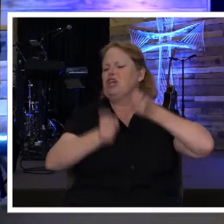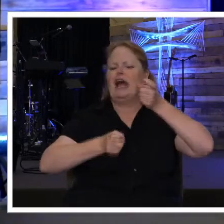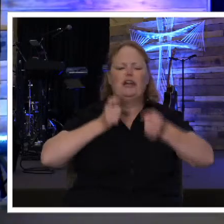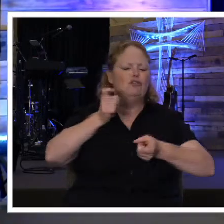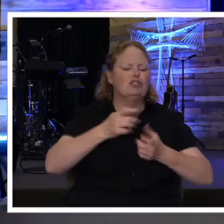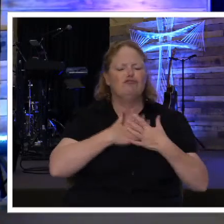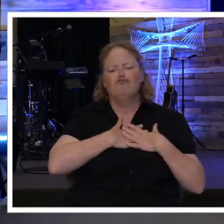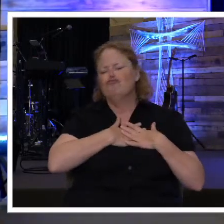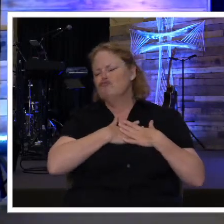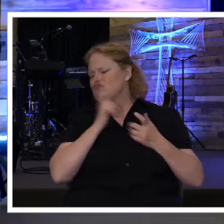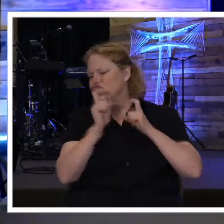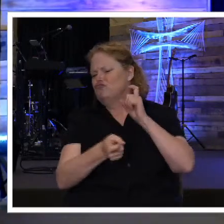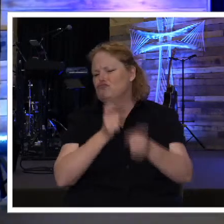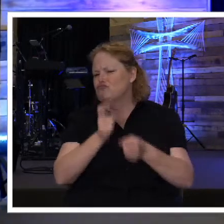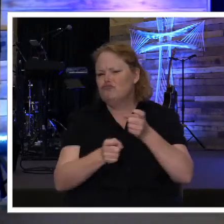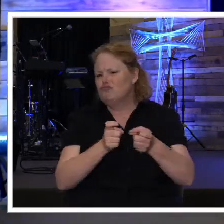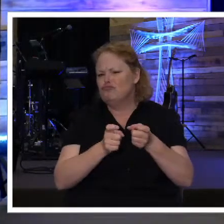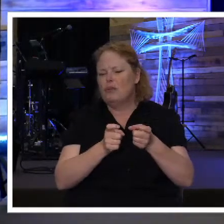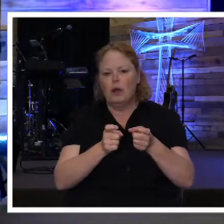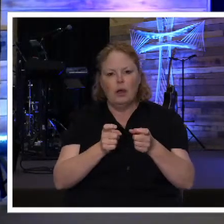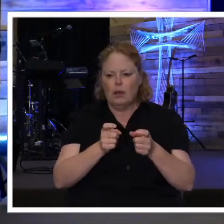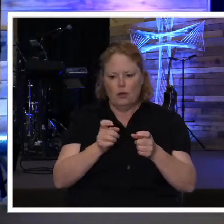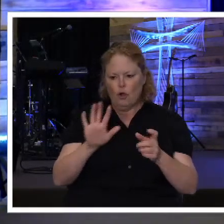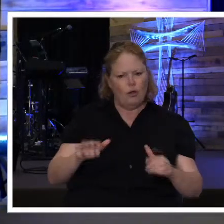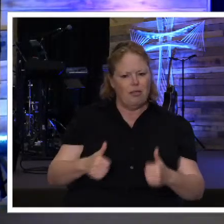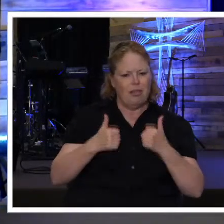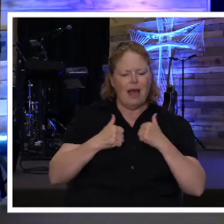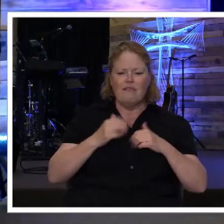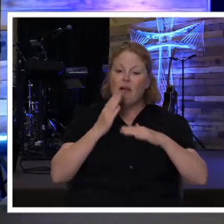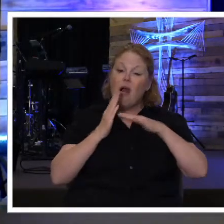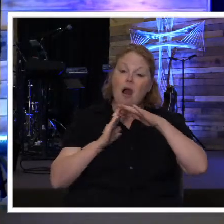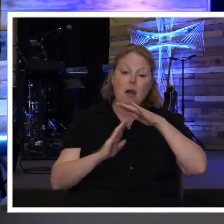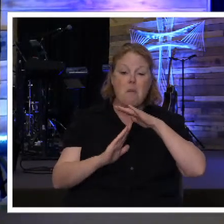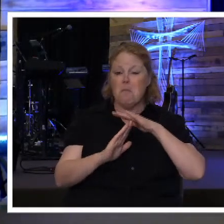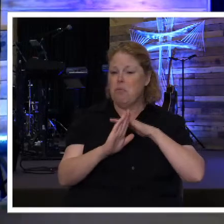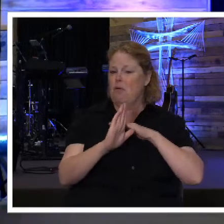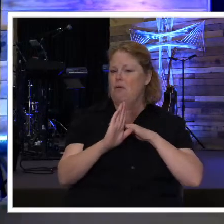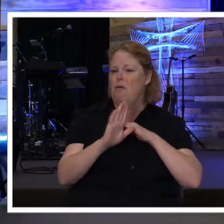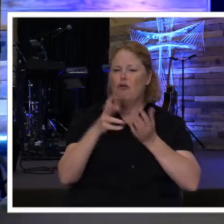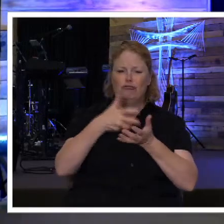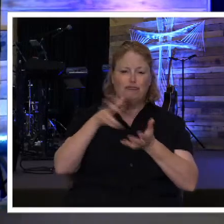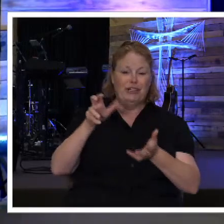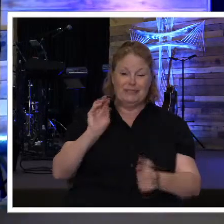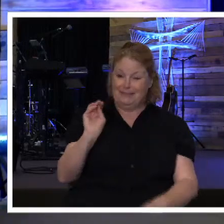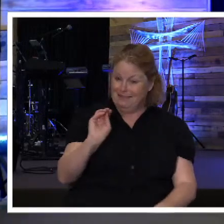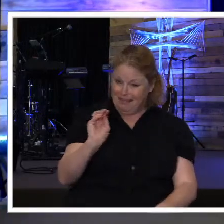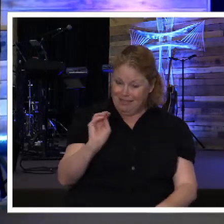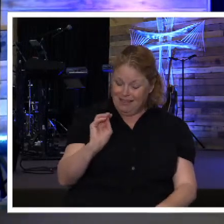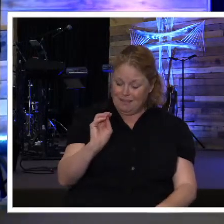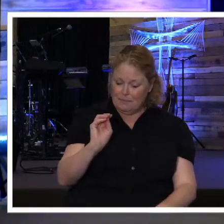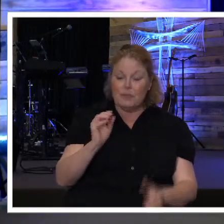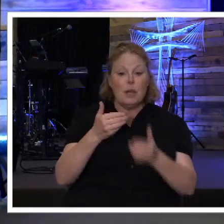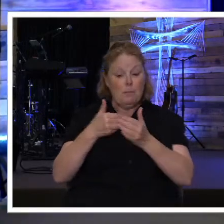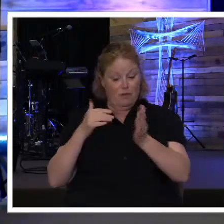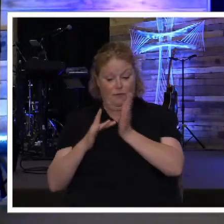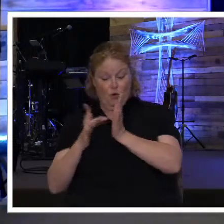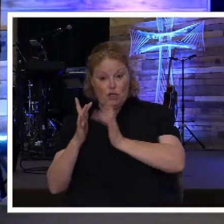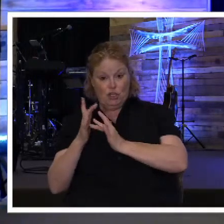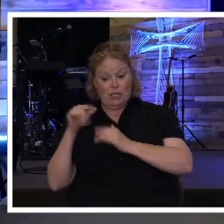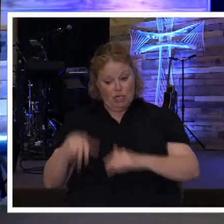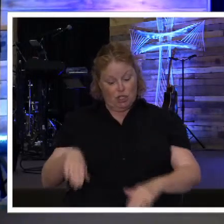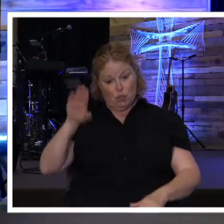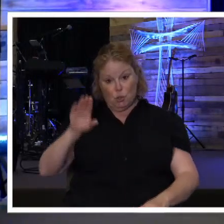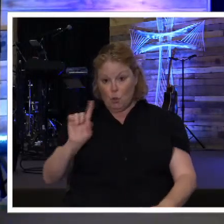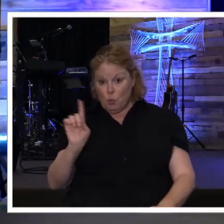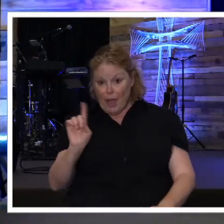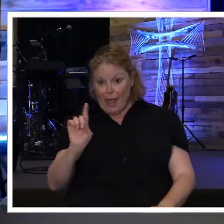met, and lives in the most humble of circumstances. June, before she came to know Jesus Christ, grew up in a